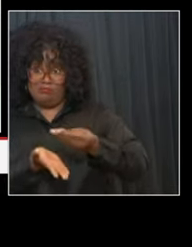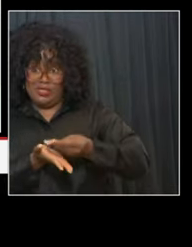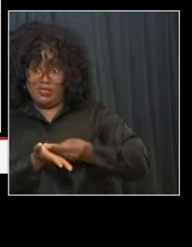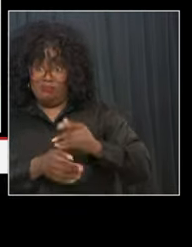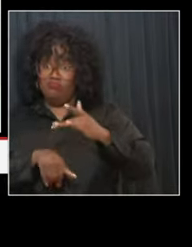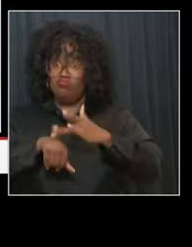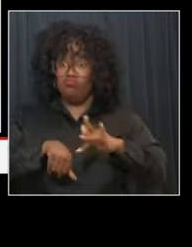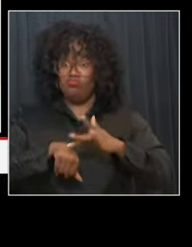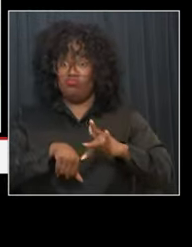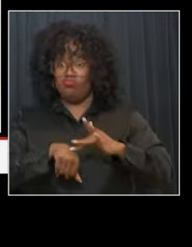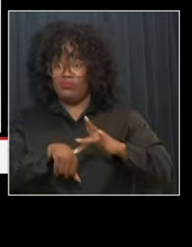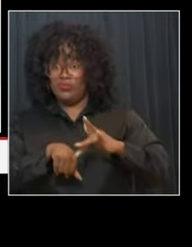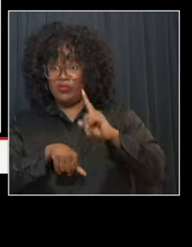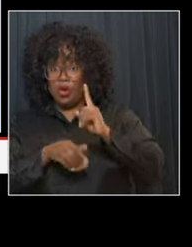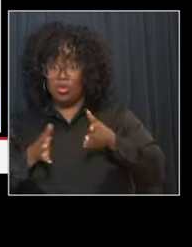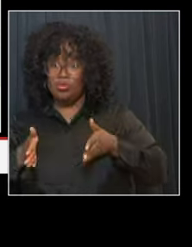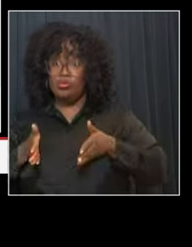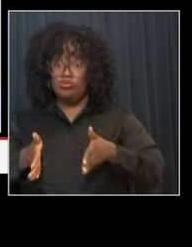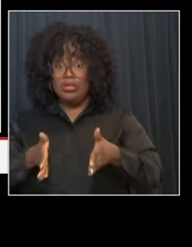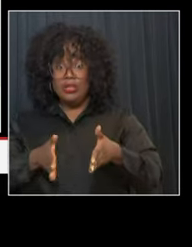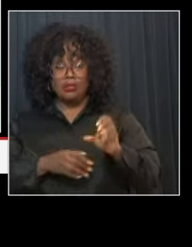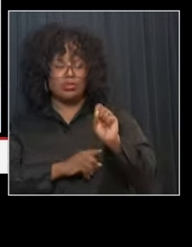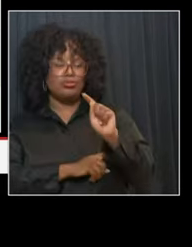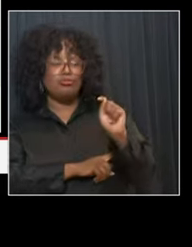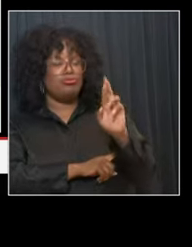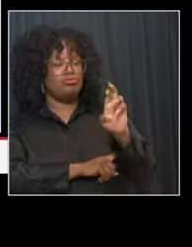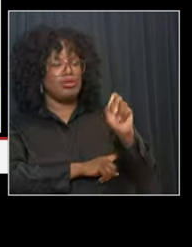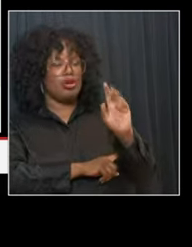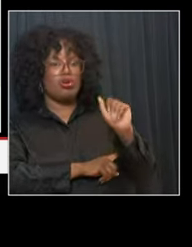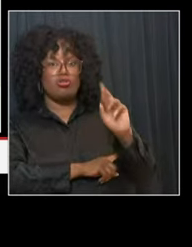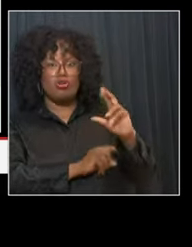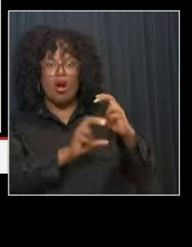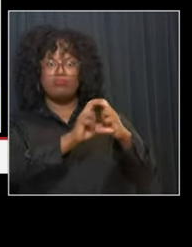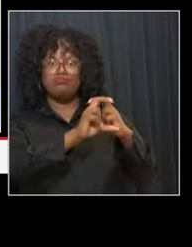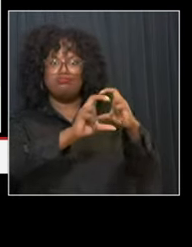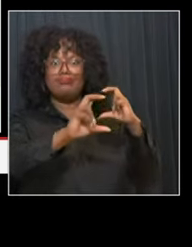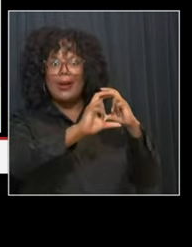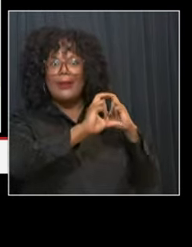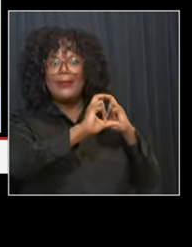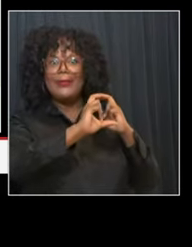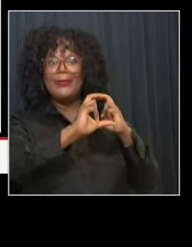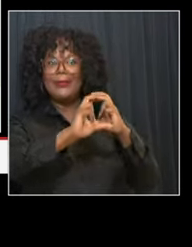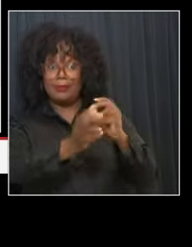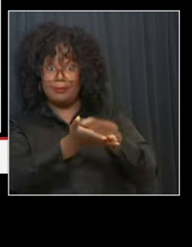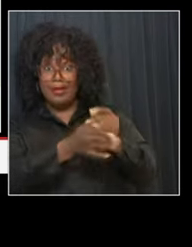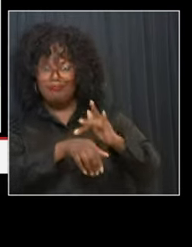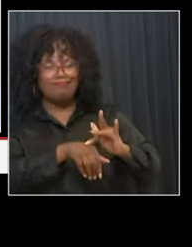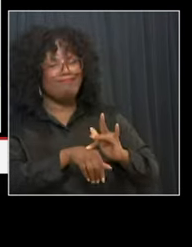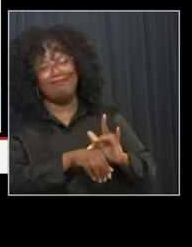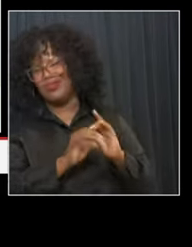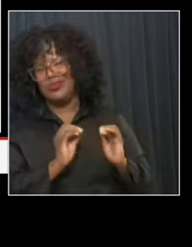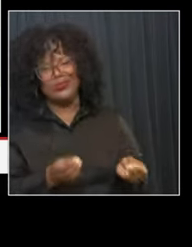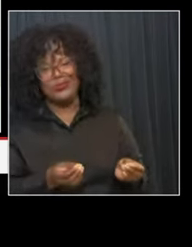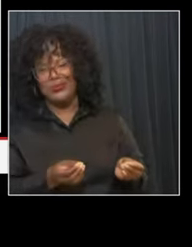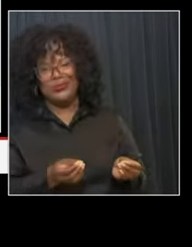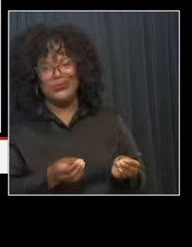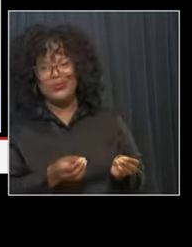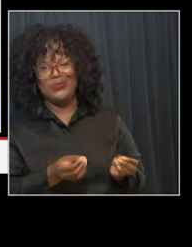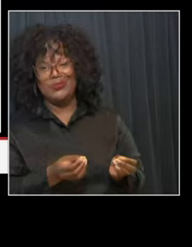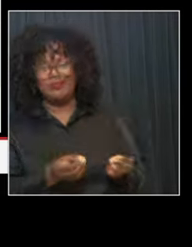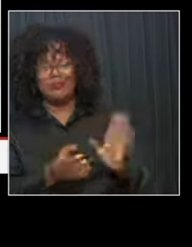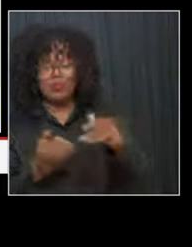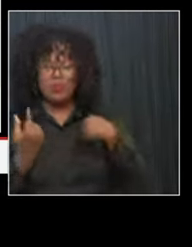with DDOT to be able to what DDOT calls the next generation streetcar, which is making use of the